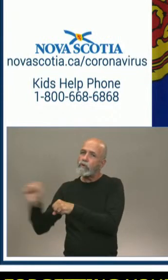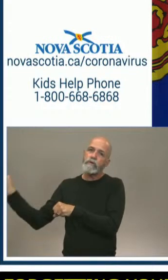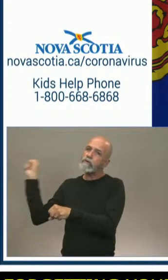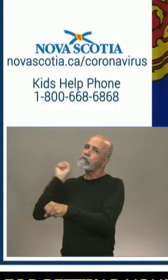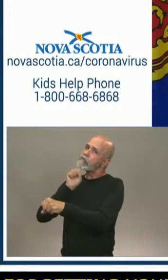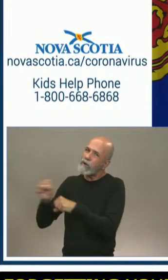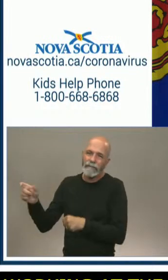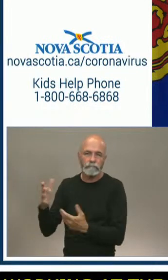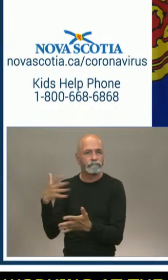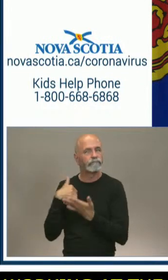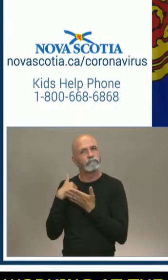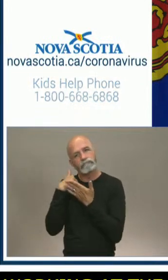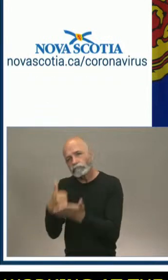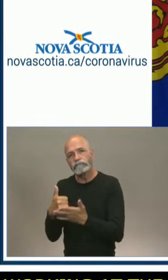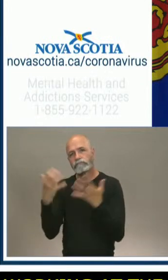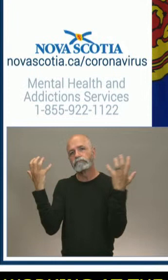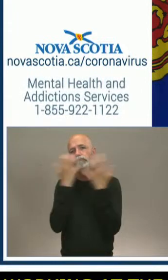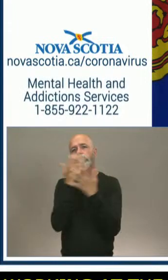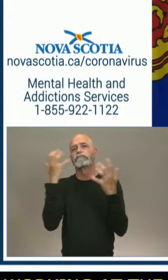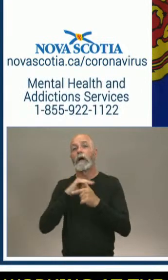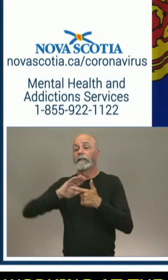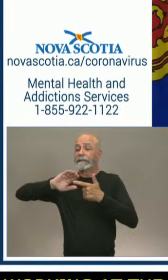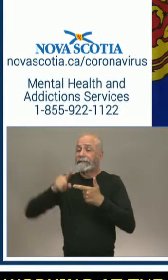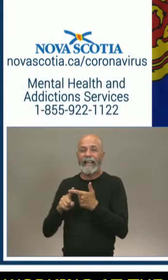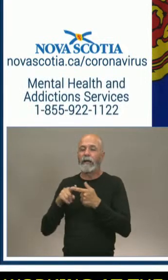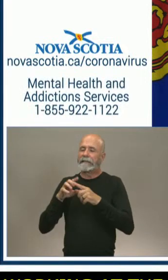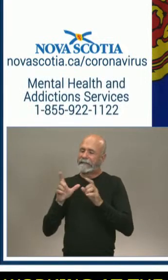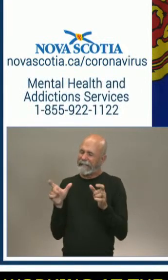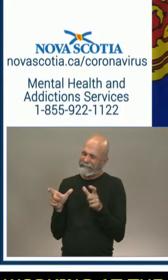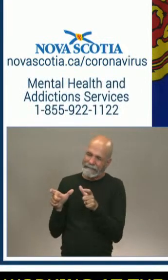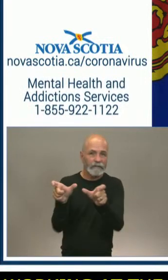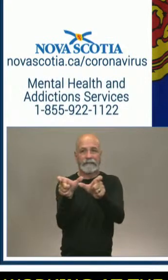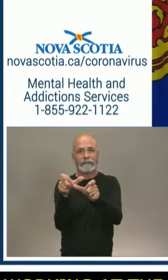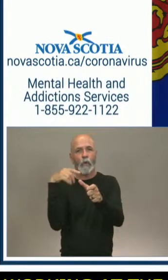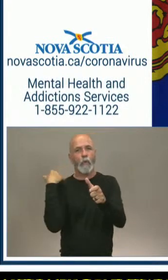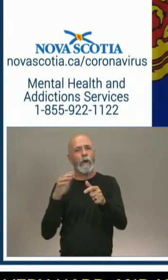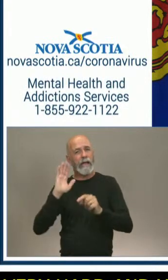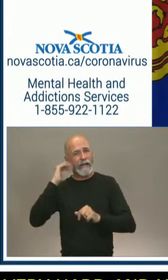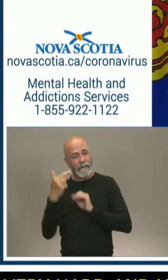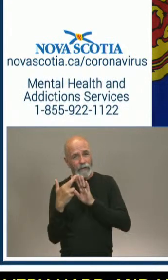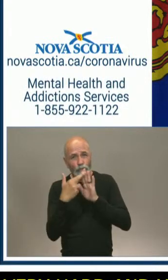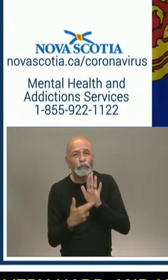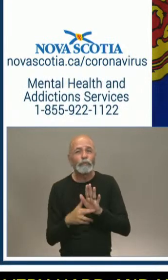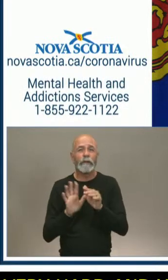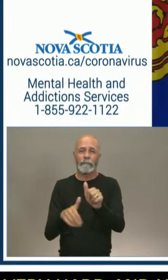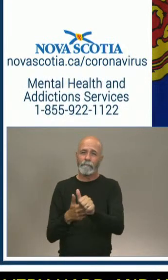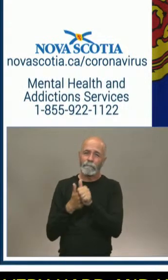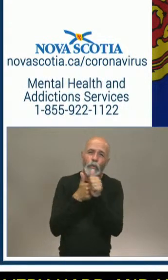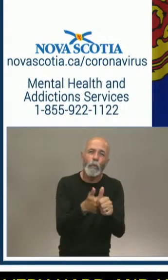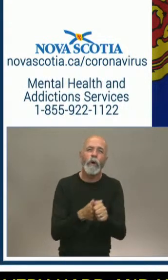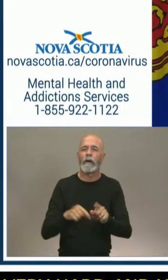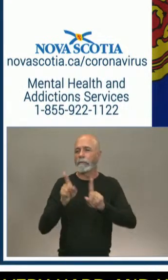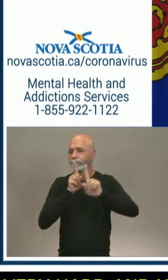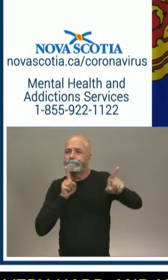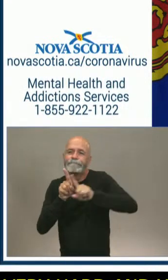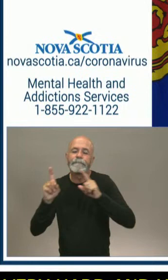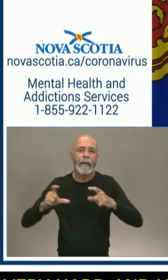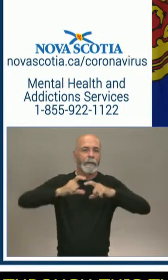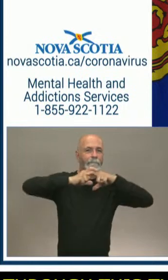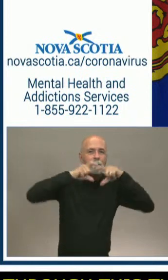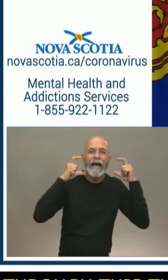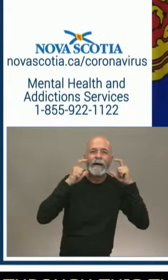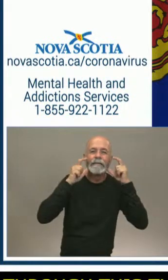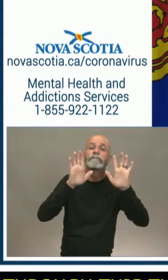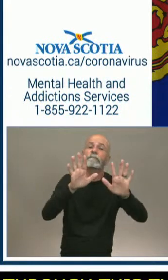wave. We still have to follow the protocols, but getting your shot is the best way to protect your loved ones, and it'll help us get through